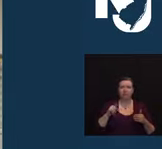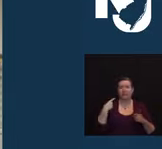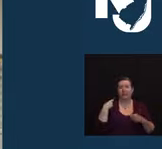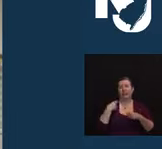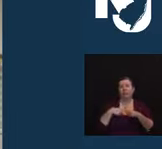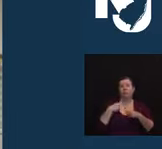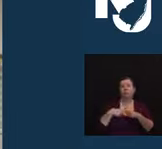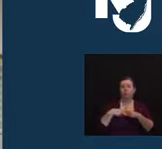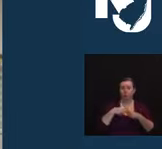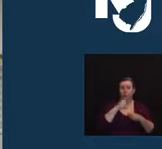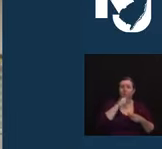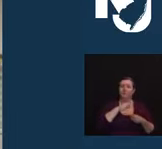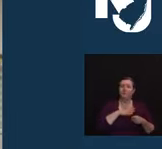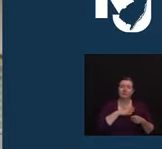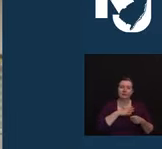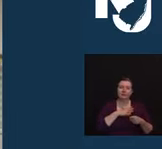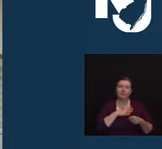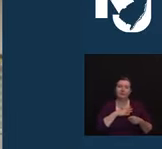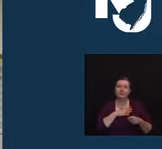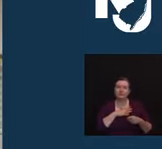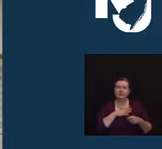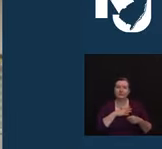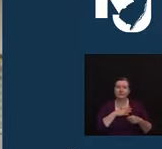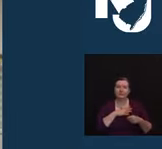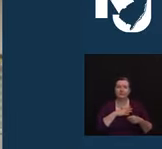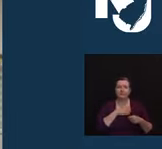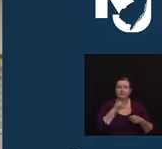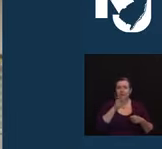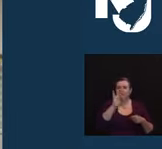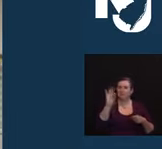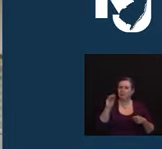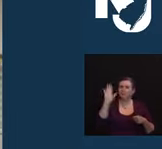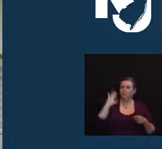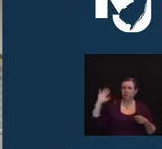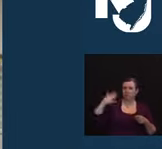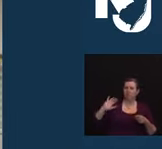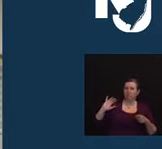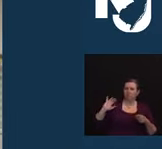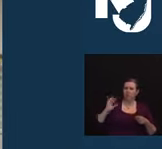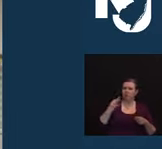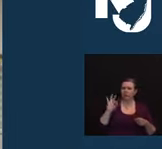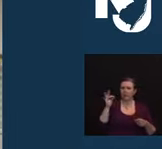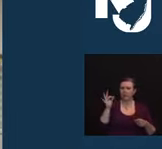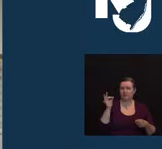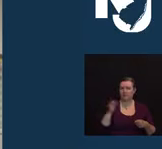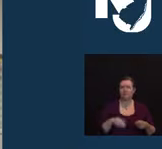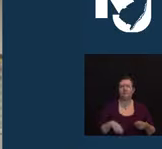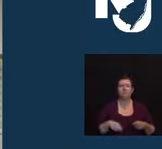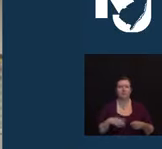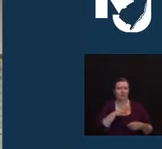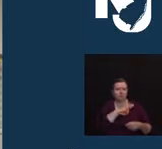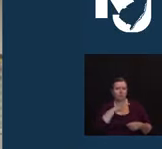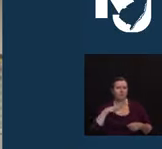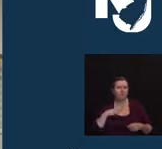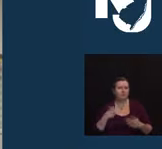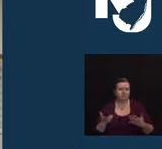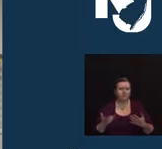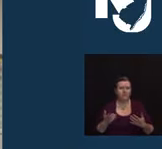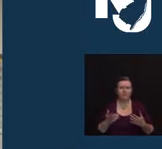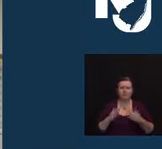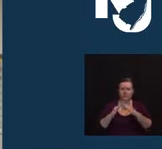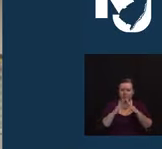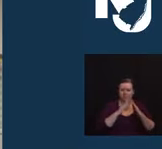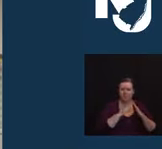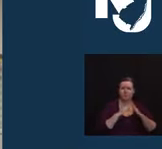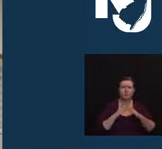Brunswick City Council in 1990, and the first Latina to win countywide election when she won a seat on the